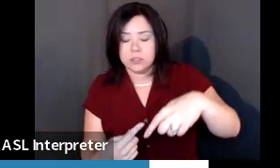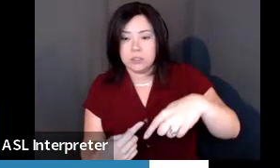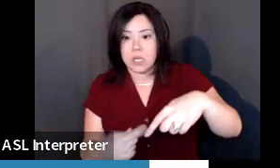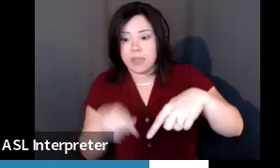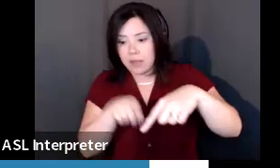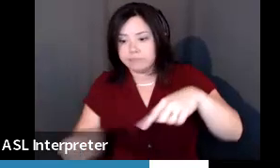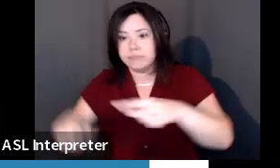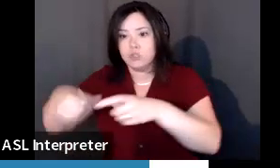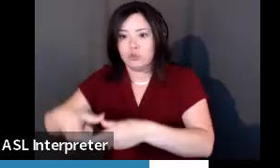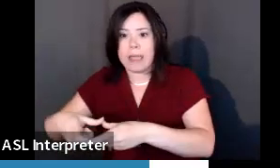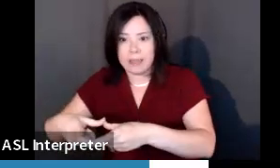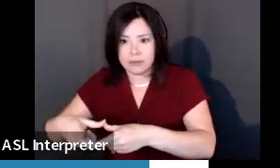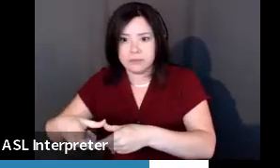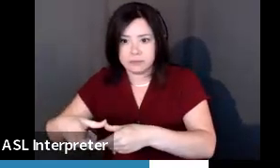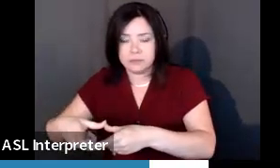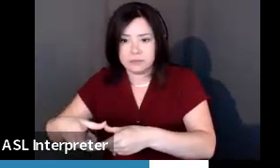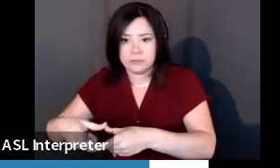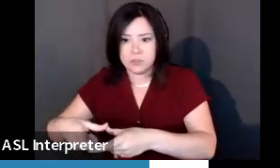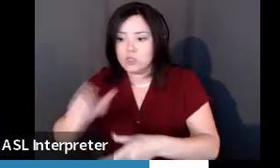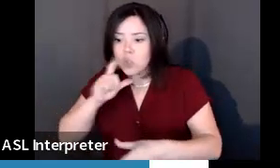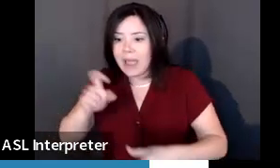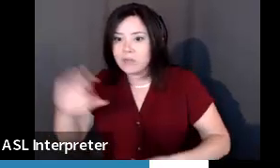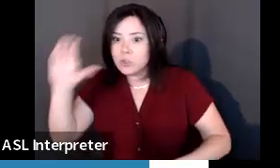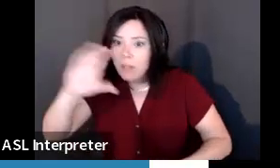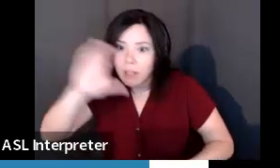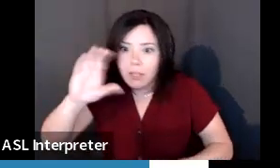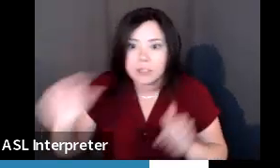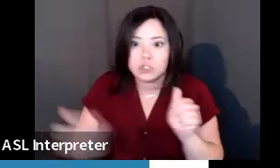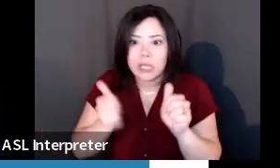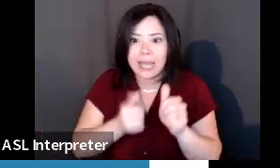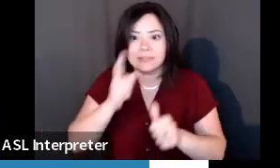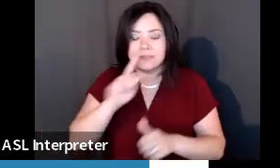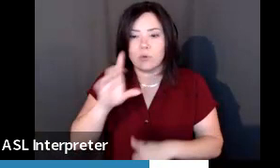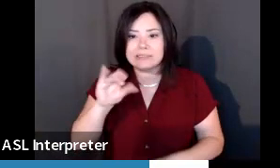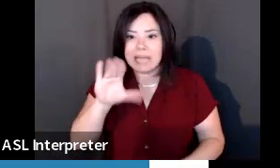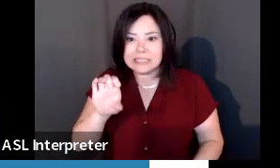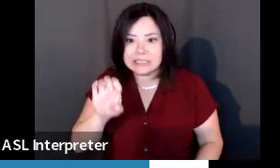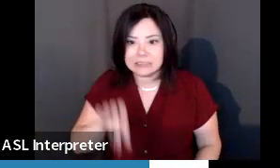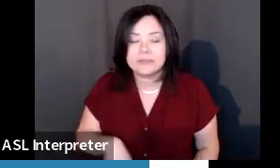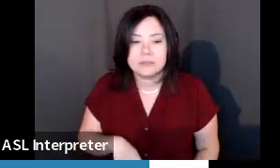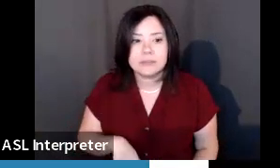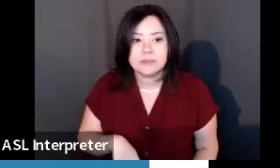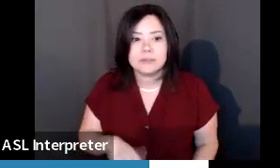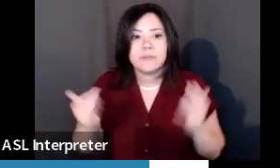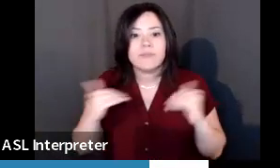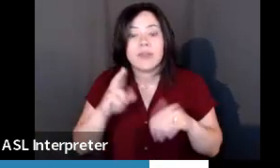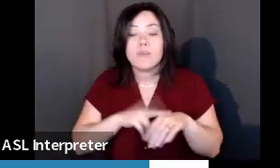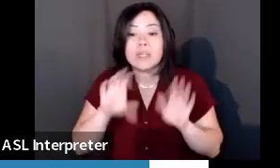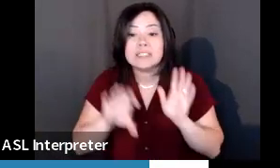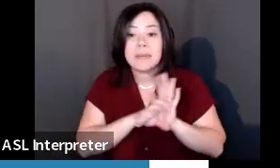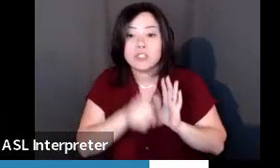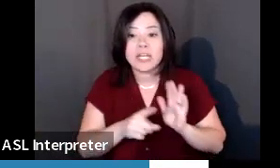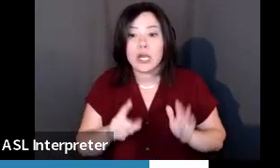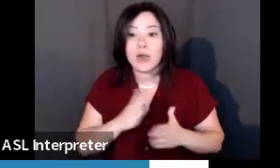So you're not having to chase dice all over the table. That's one of my favorite sort of low tech items that we have. And then of course, pictured here are some of the